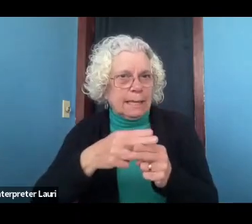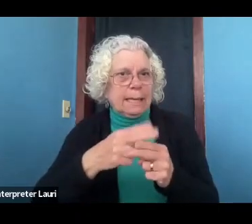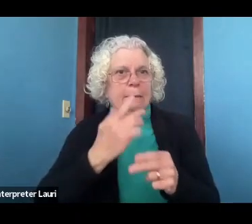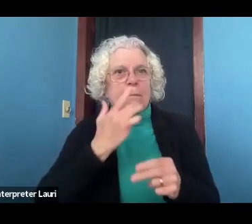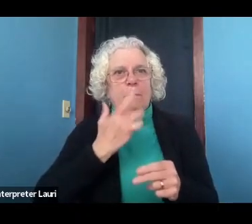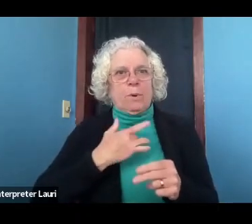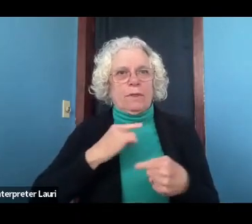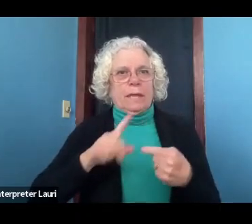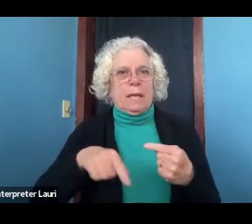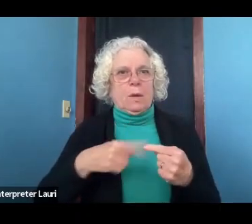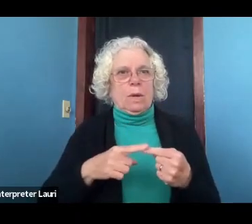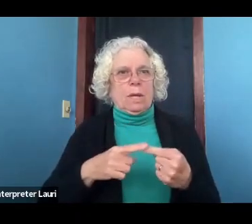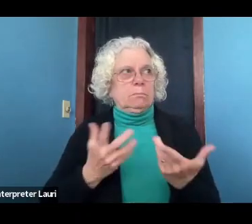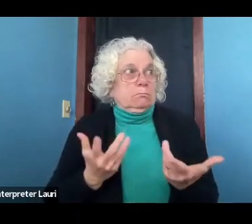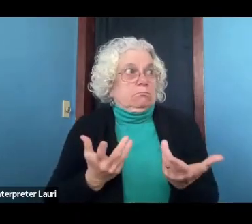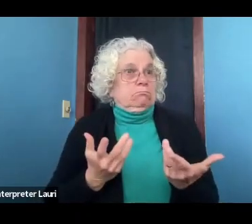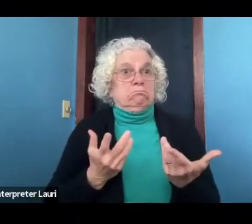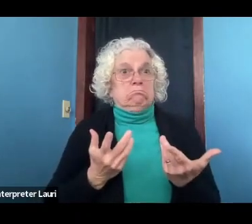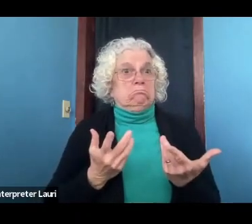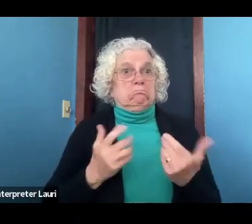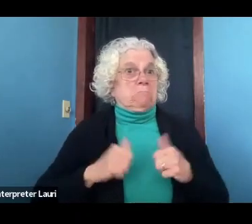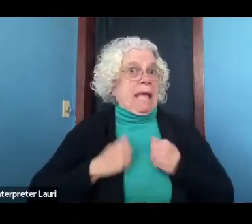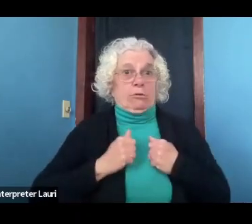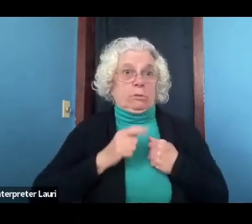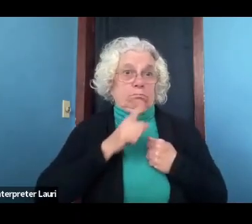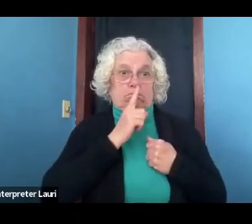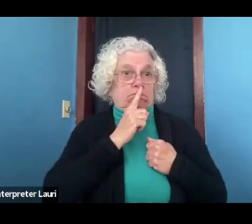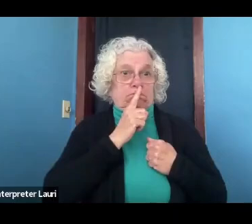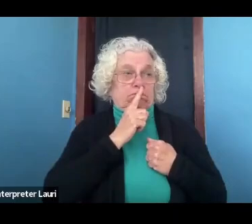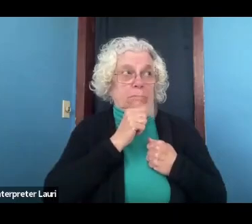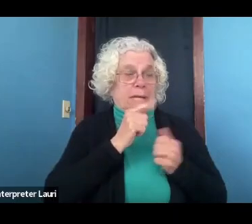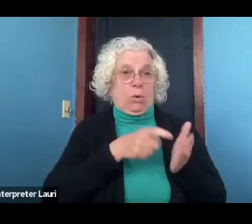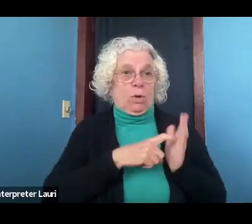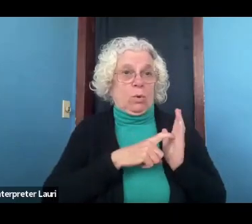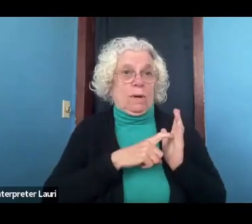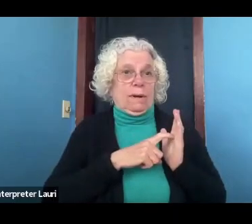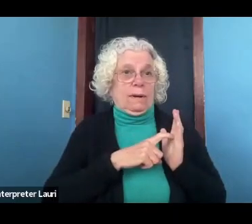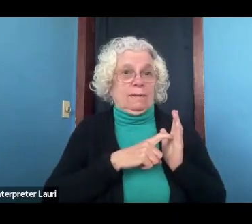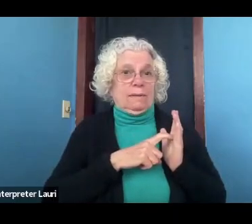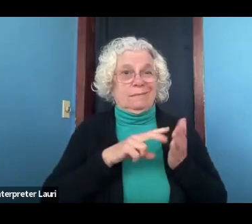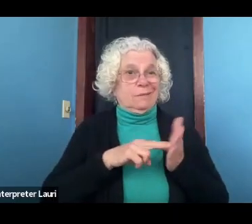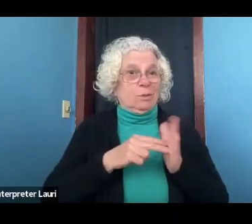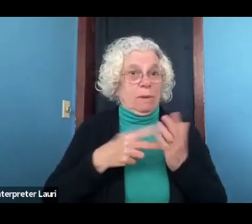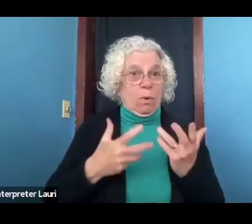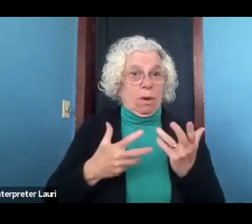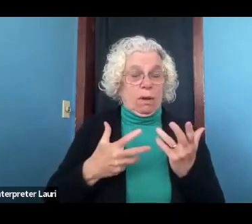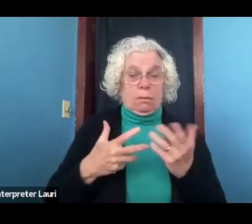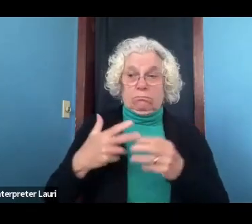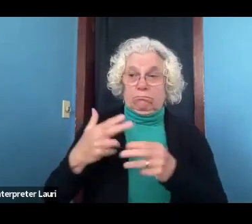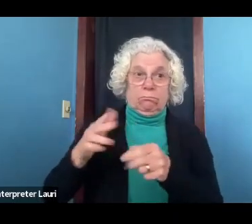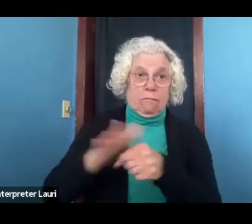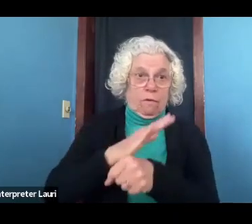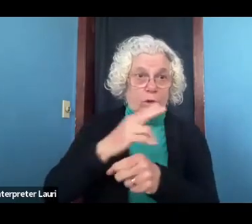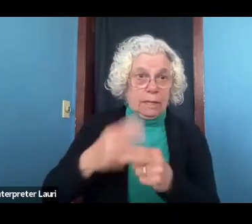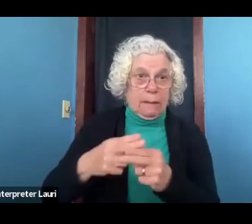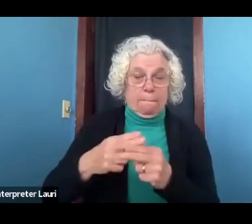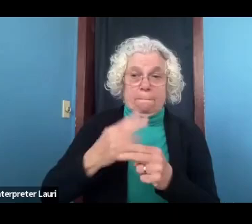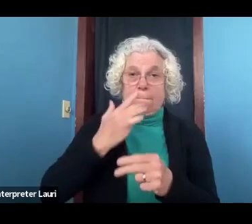birth. It doesn't even ask for your address. But most of the time, all you need is your full name and date of